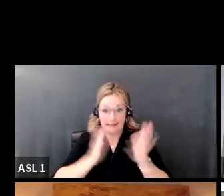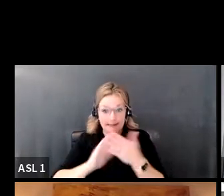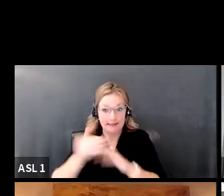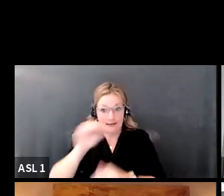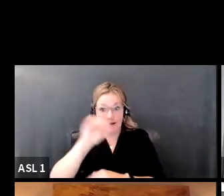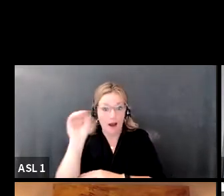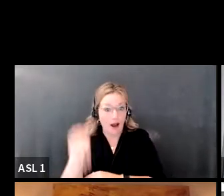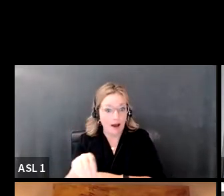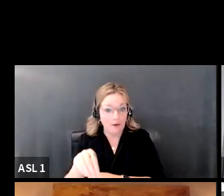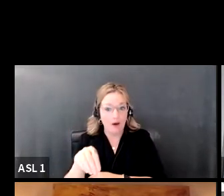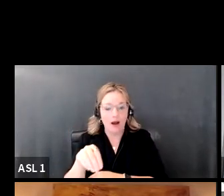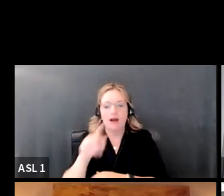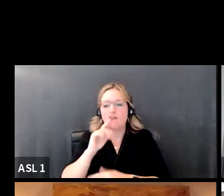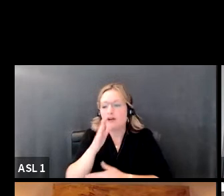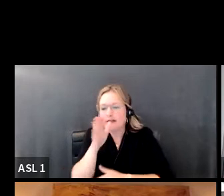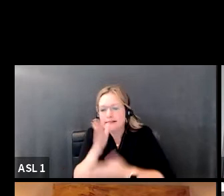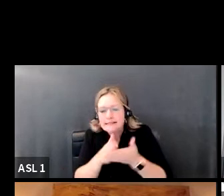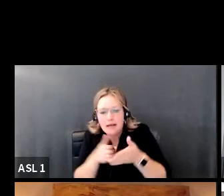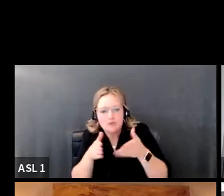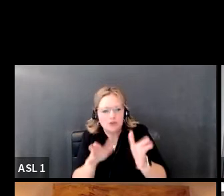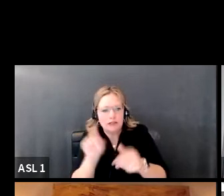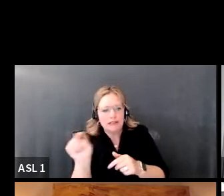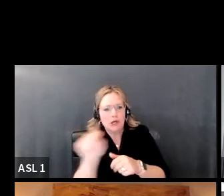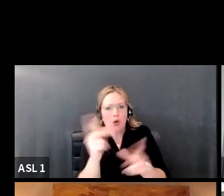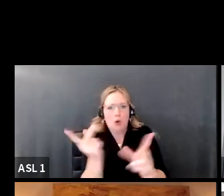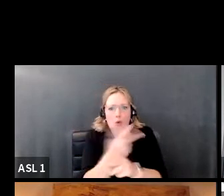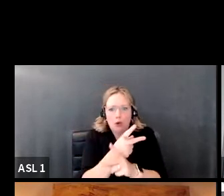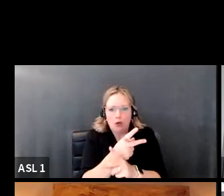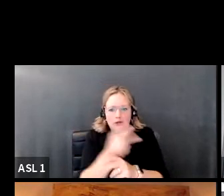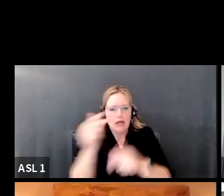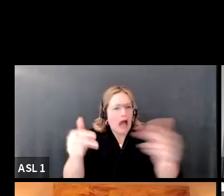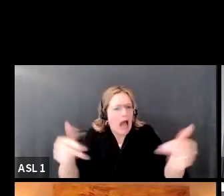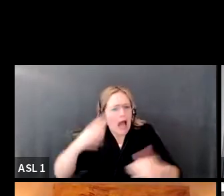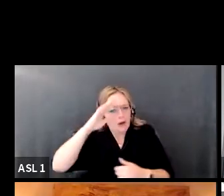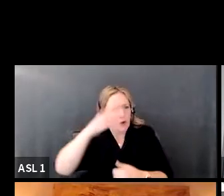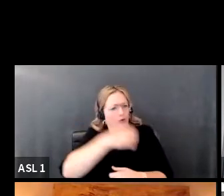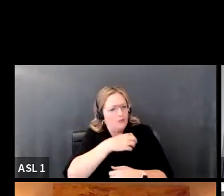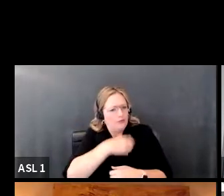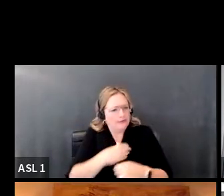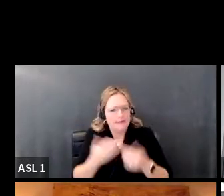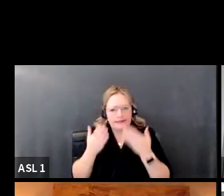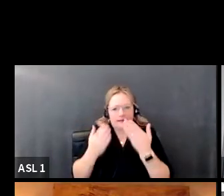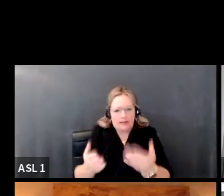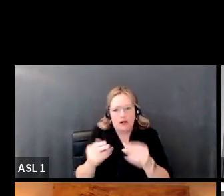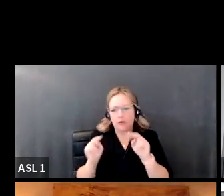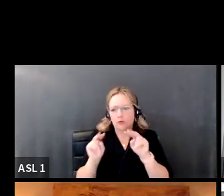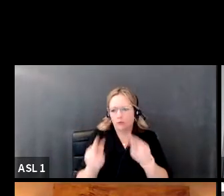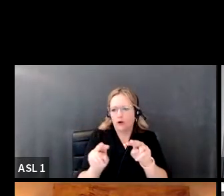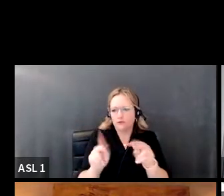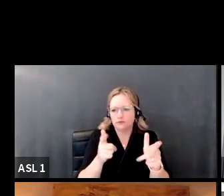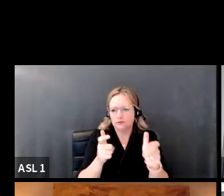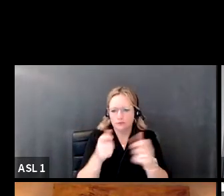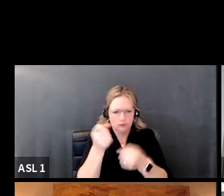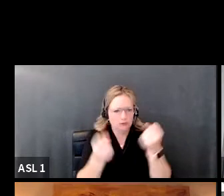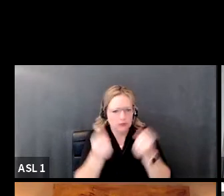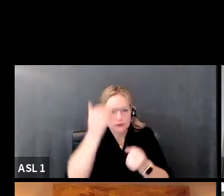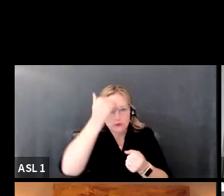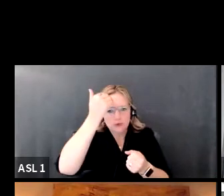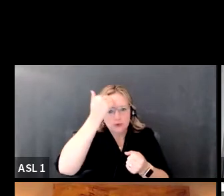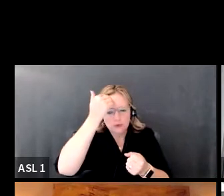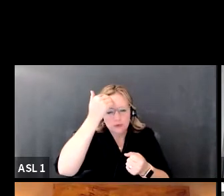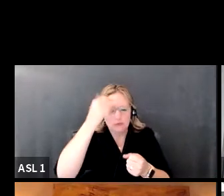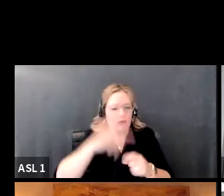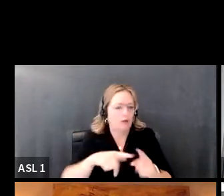triage streets or others but and i know you're out there i know the police is out there but um i heard all